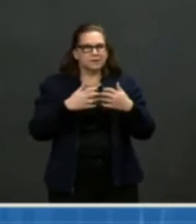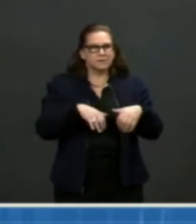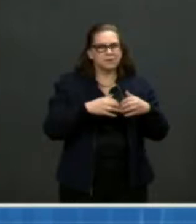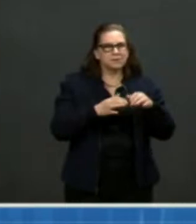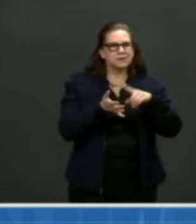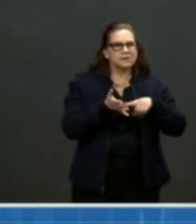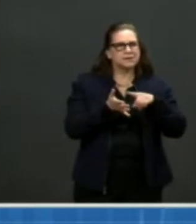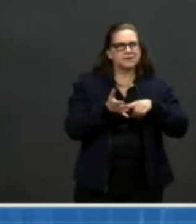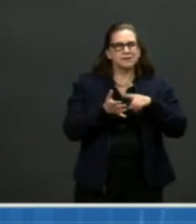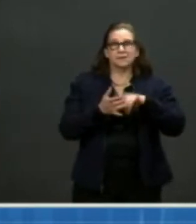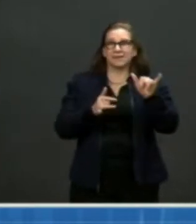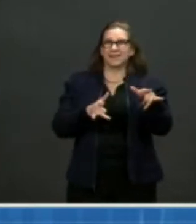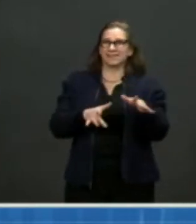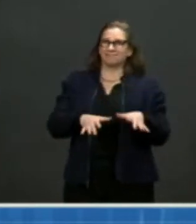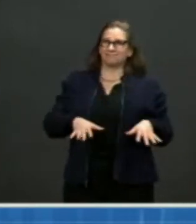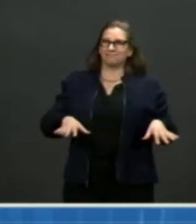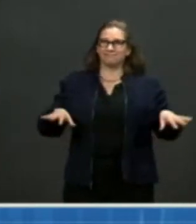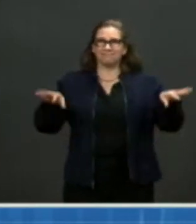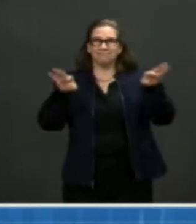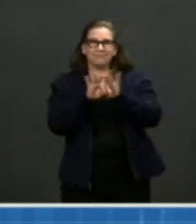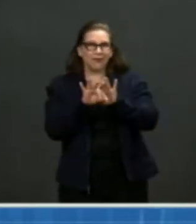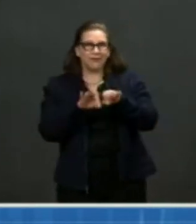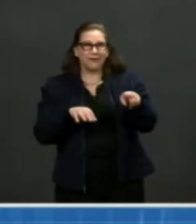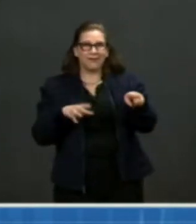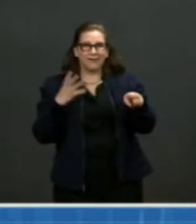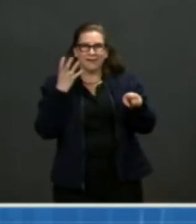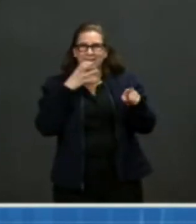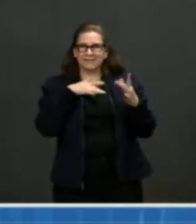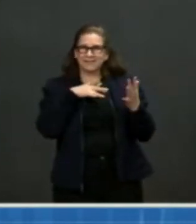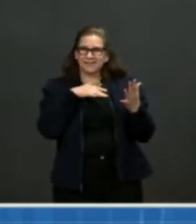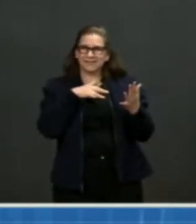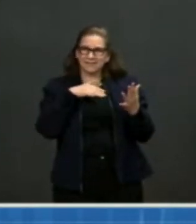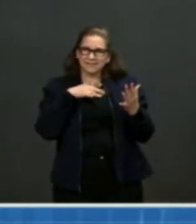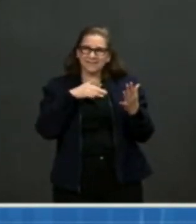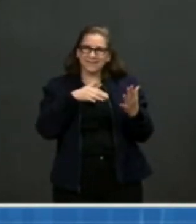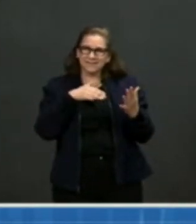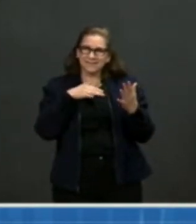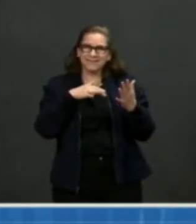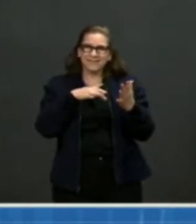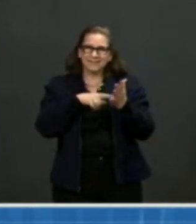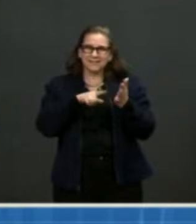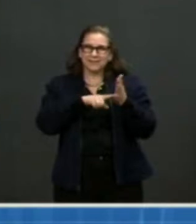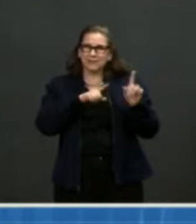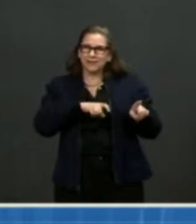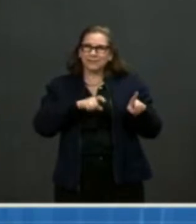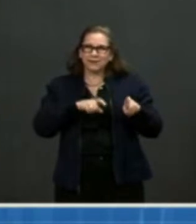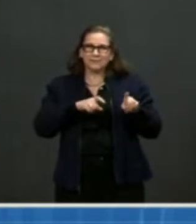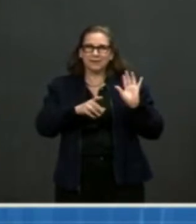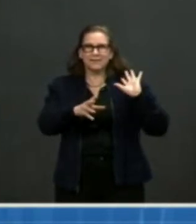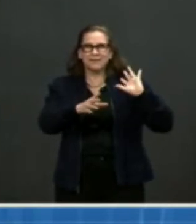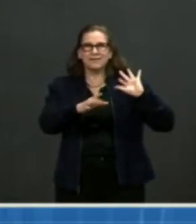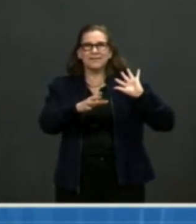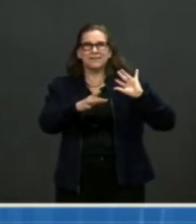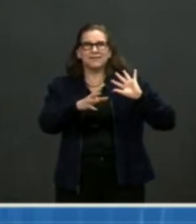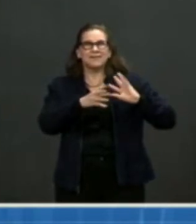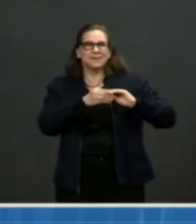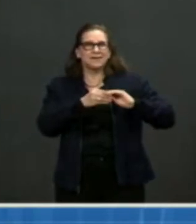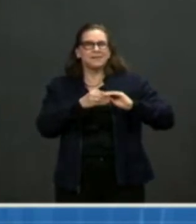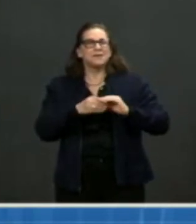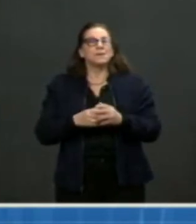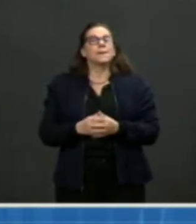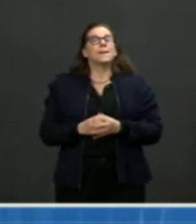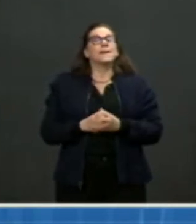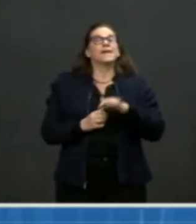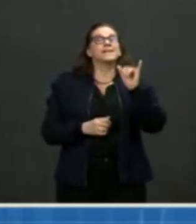preclinical studies. And finally, on the last slide, importantly, this vaccine can be stored, transported,